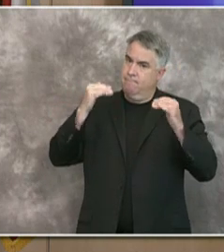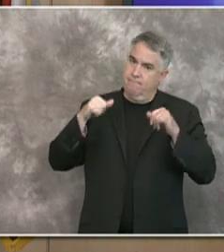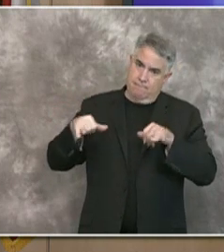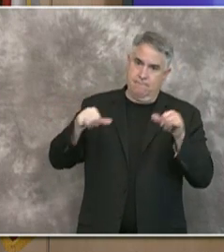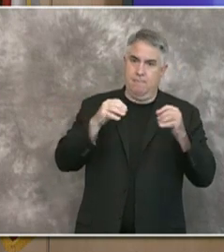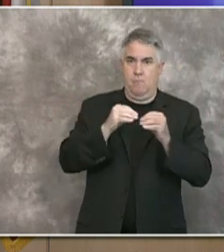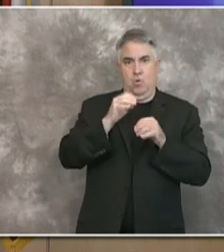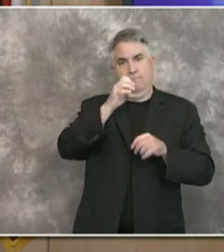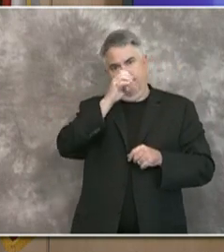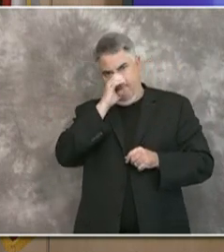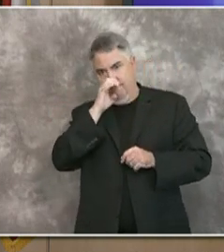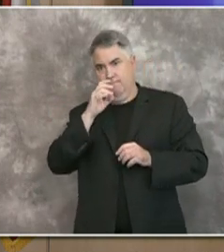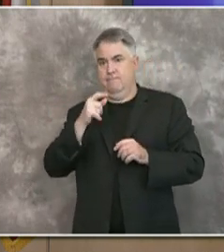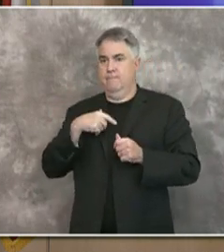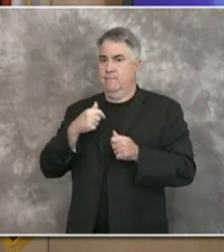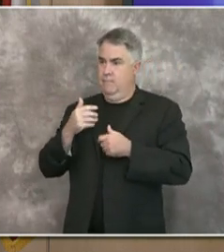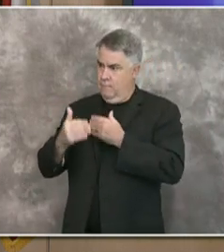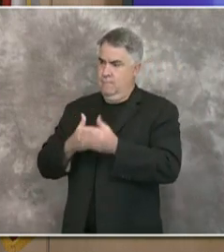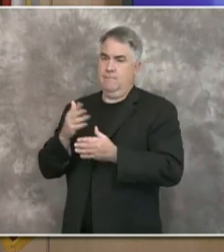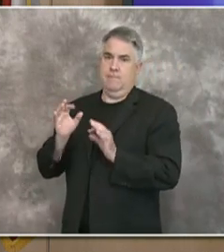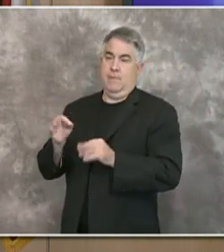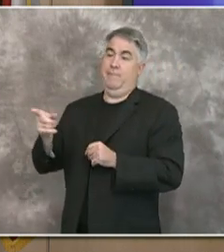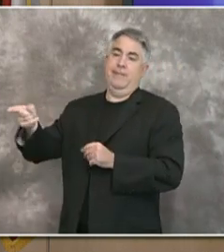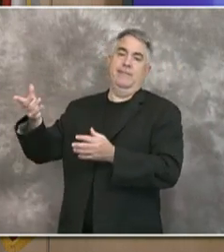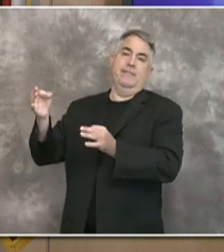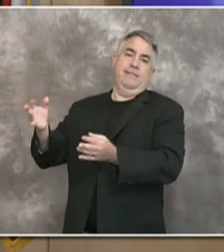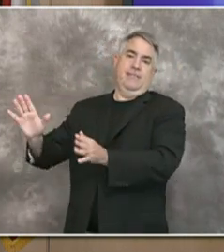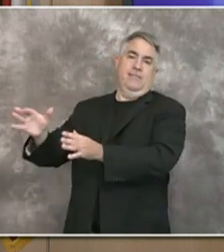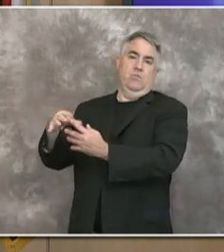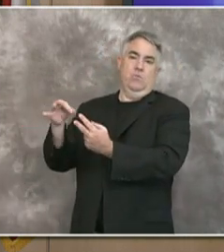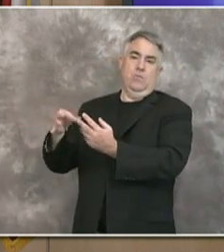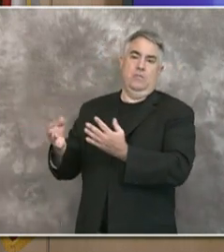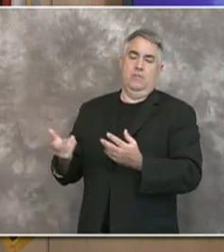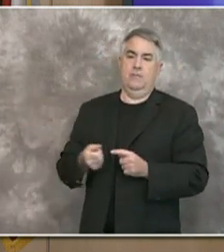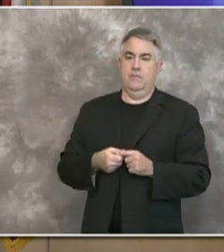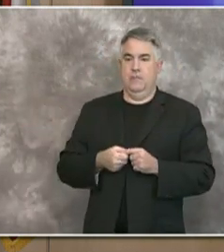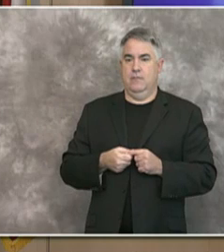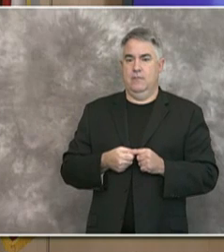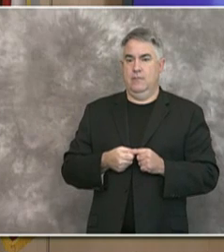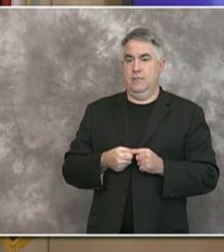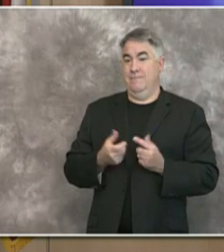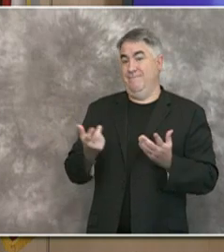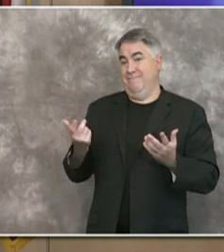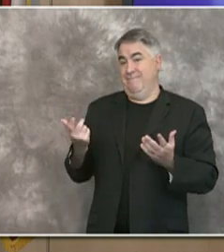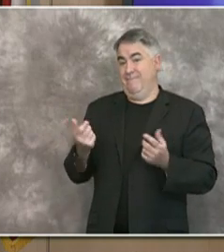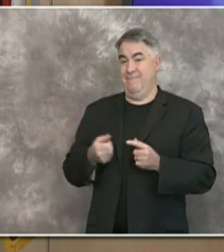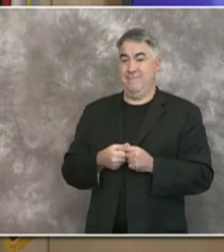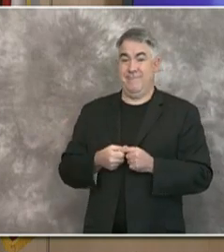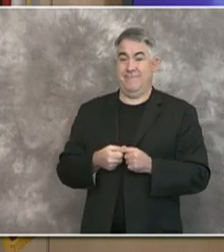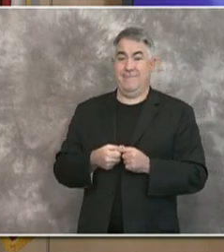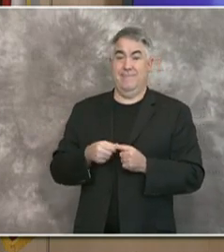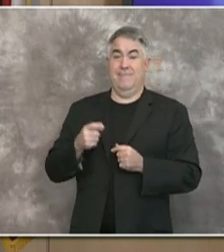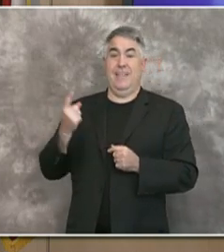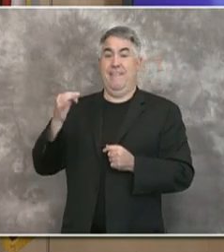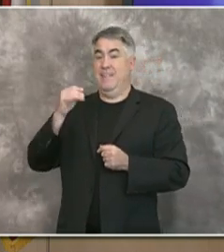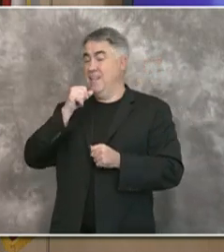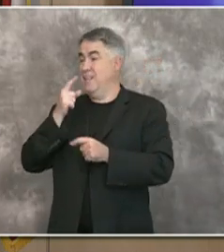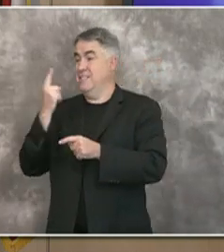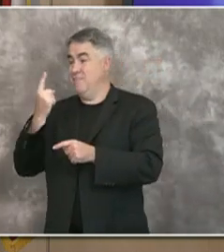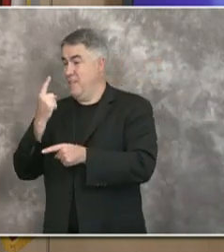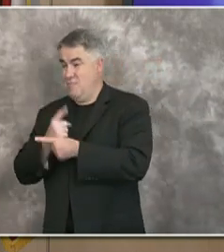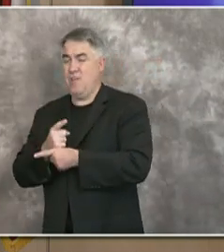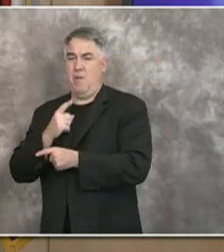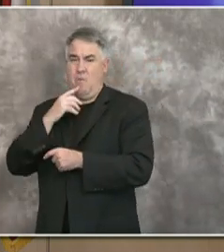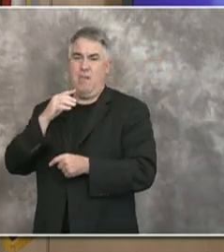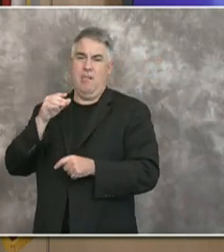increased enforcement presence moving forward. And that's all we can expect is you know, if something's not quite right, then folks step up and say, "Hey, we're going to do a little bit